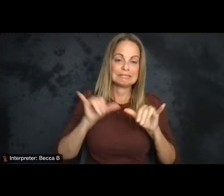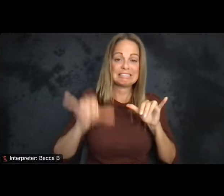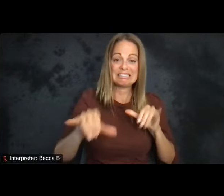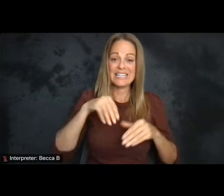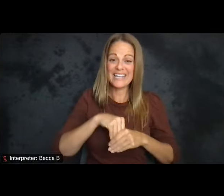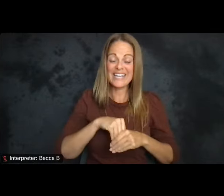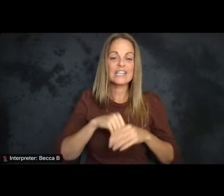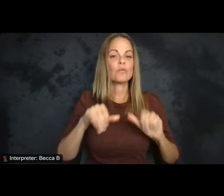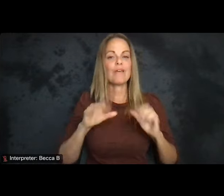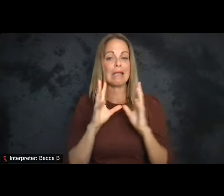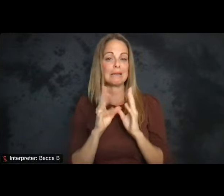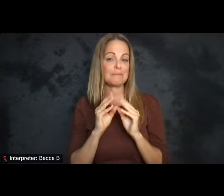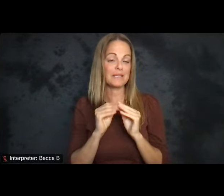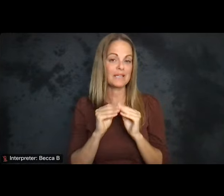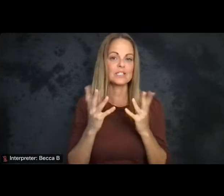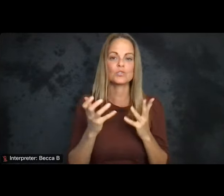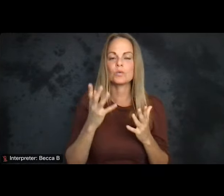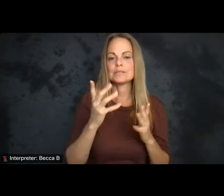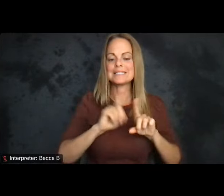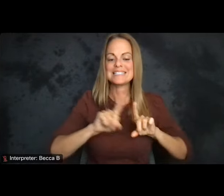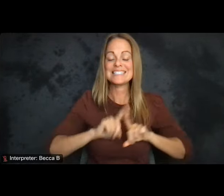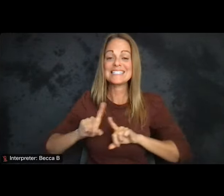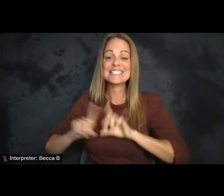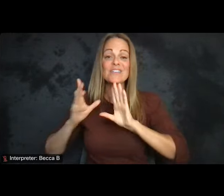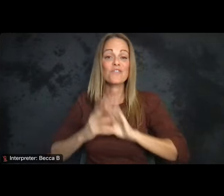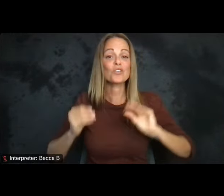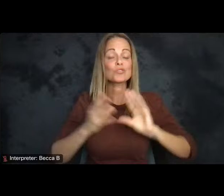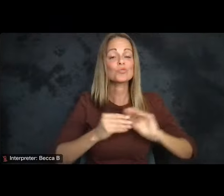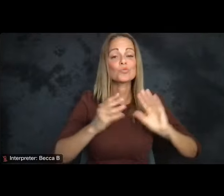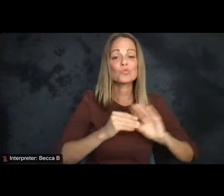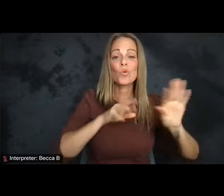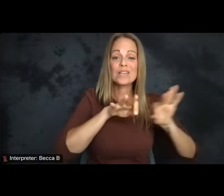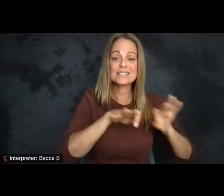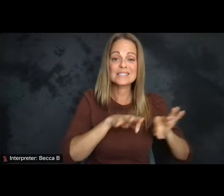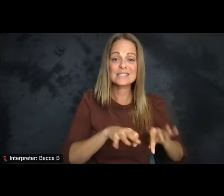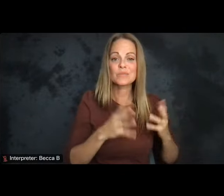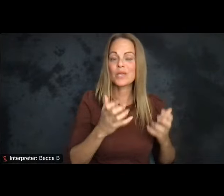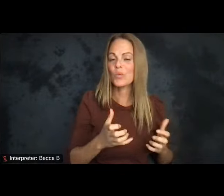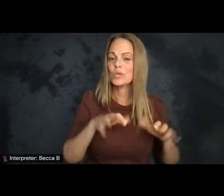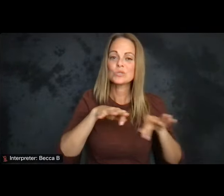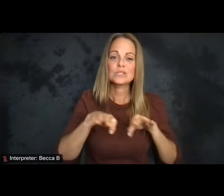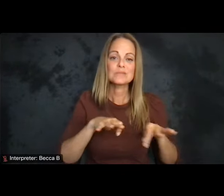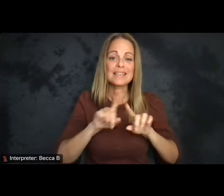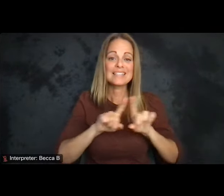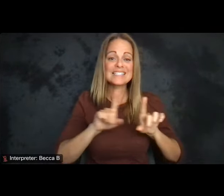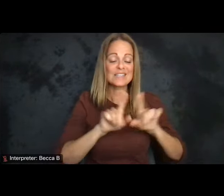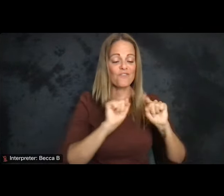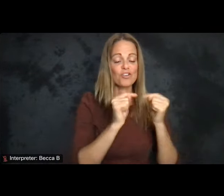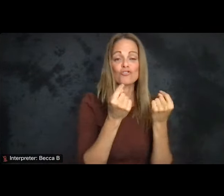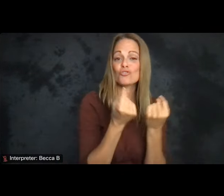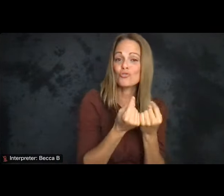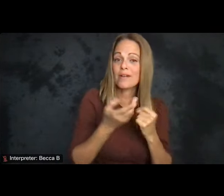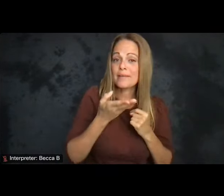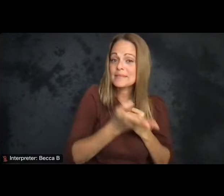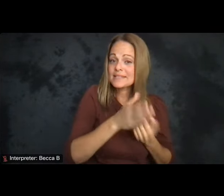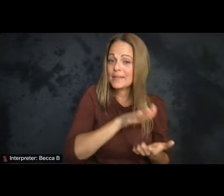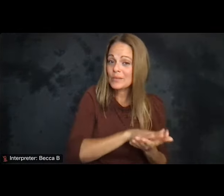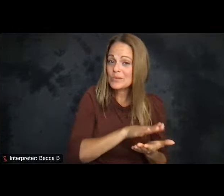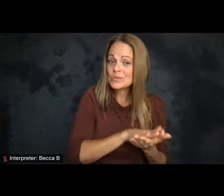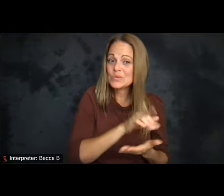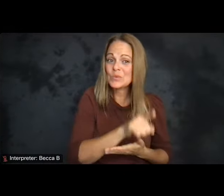tell different stories of the various tribes that were at the school. So this is just some shots of the interior where you